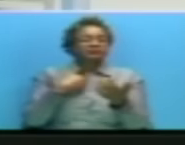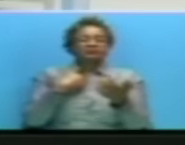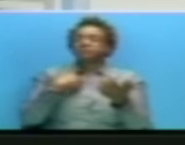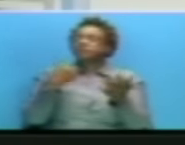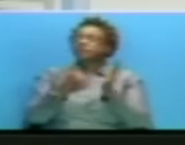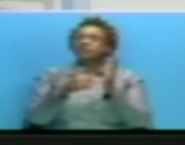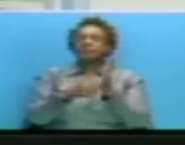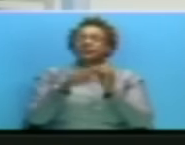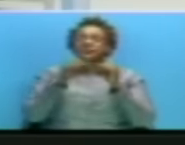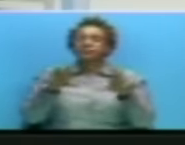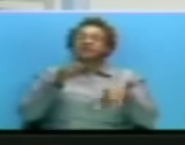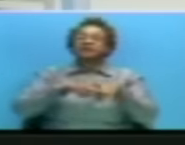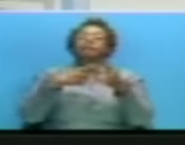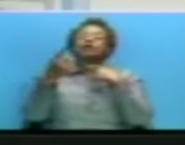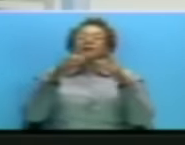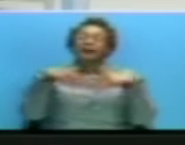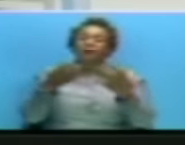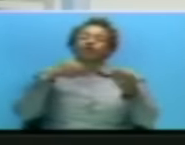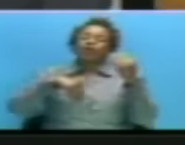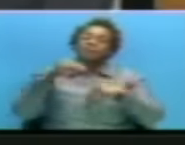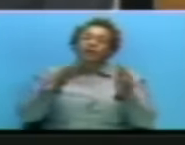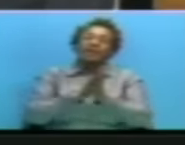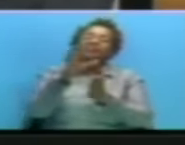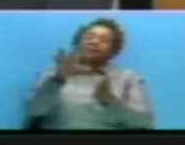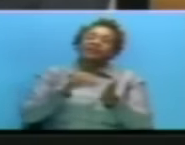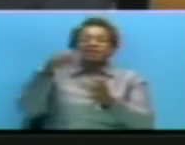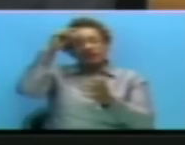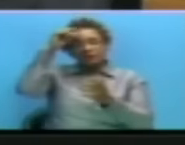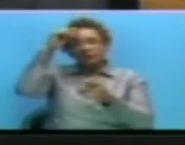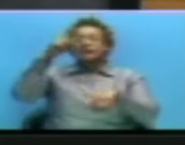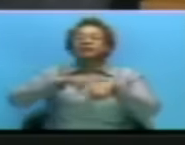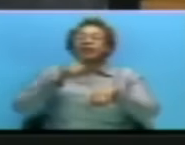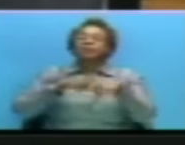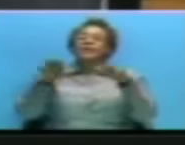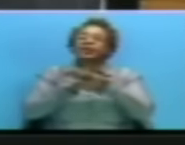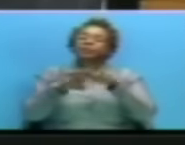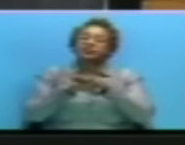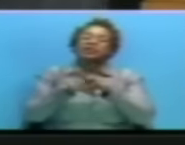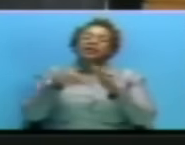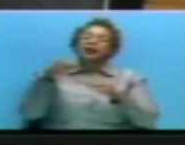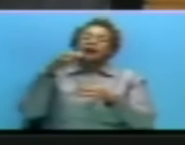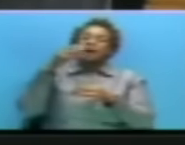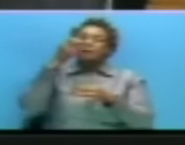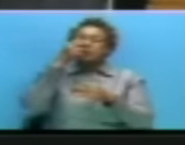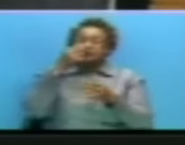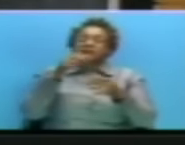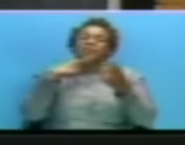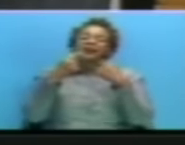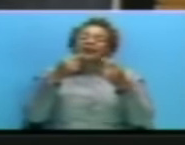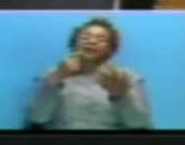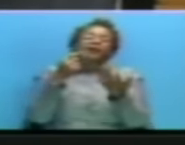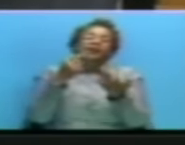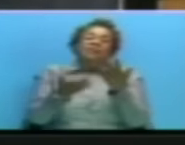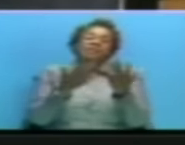when it comes to speaking about corruption and theft in government. When the deputy president made fun about domestic violence and Otango being beaten by his wife, he never